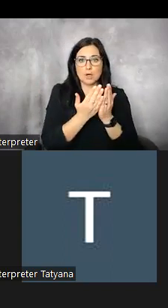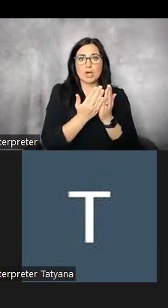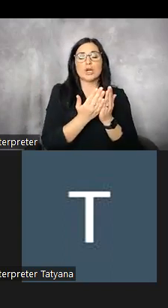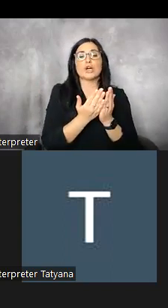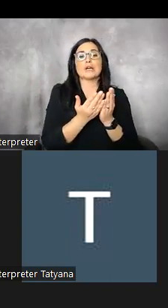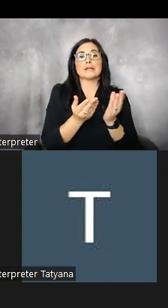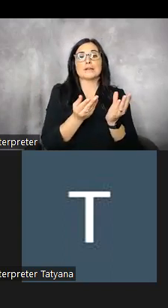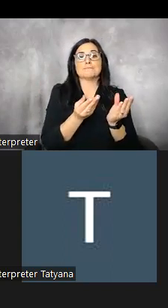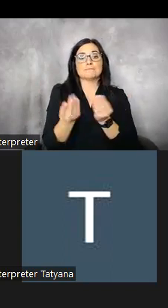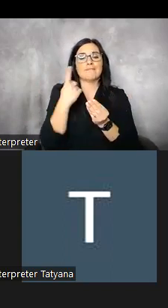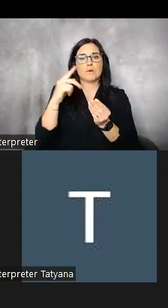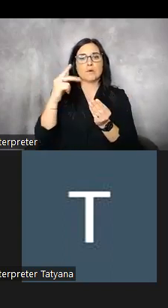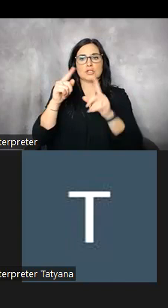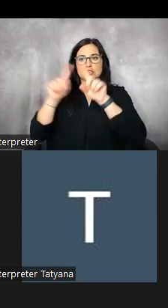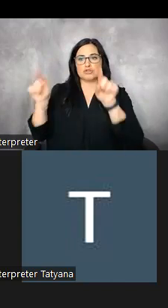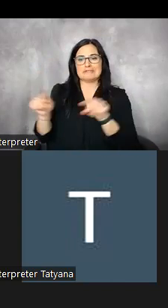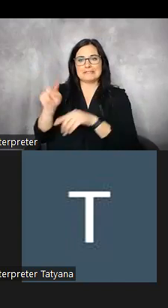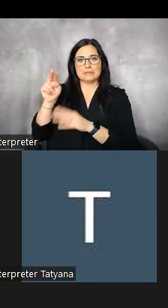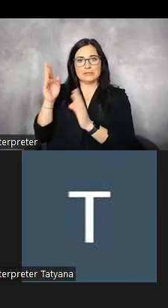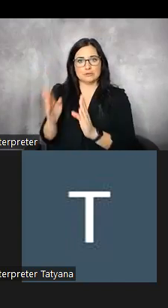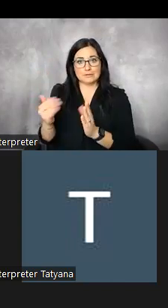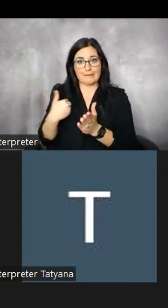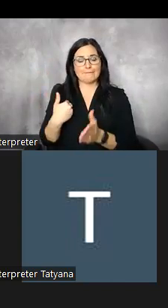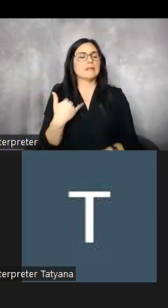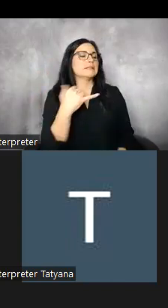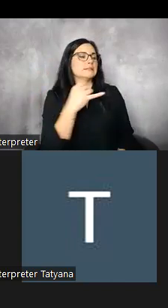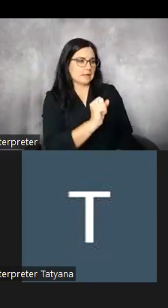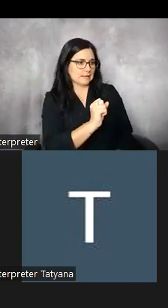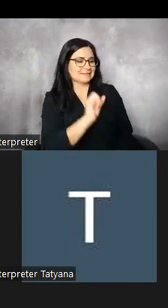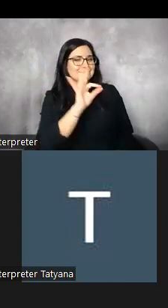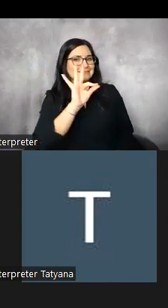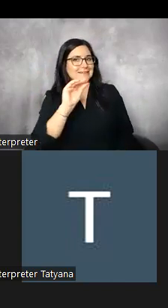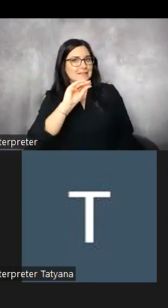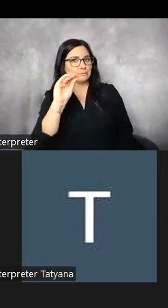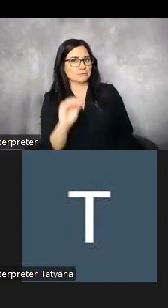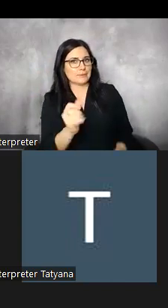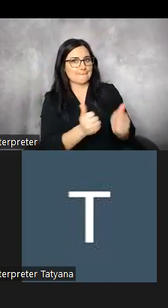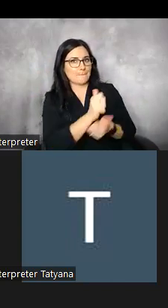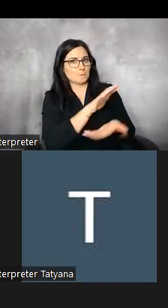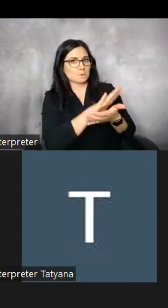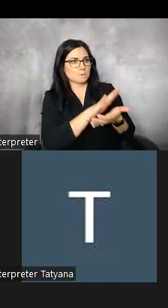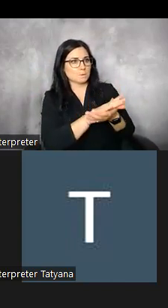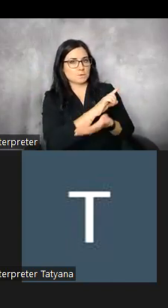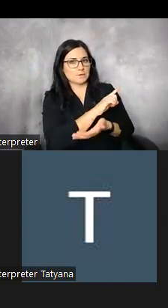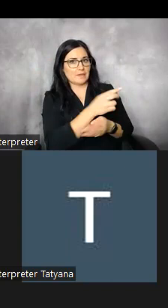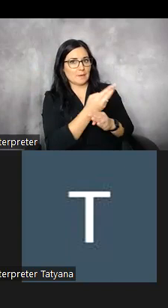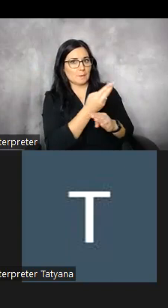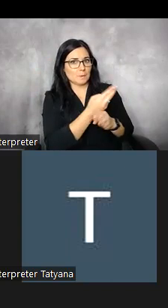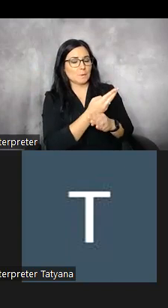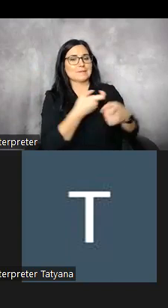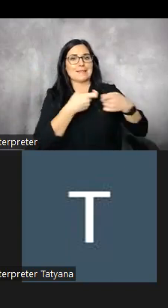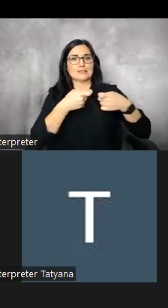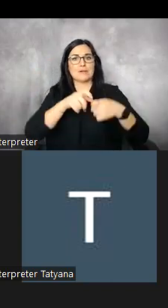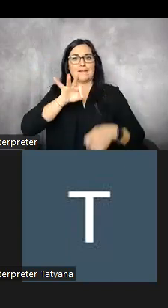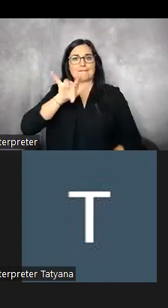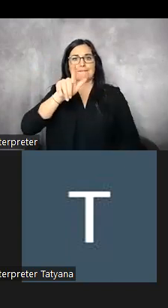can. In the most part, it seems like I would say 90% of most schools, what they have us do is take an electronic file, and we